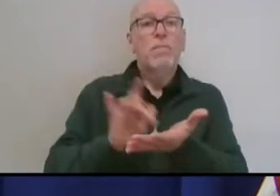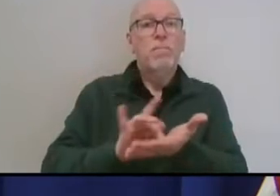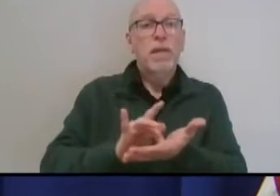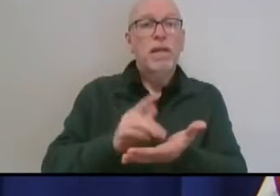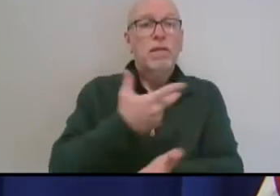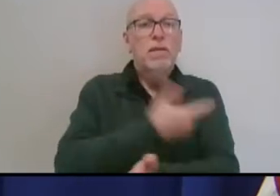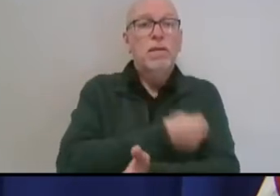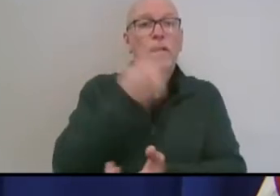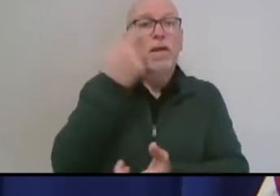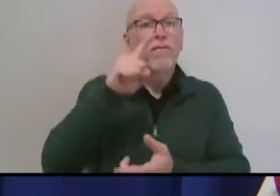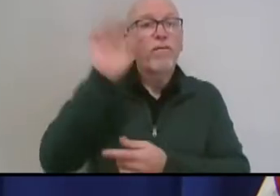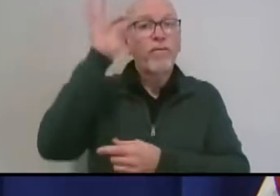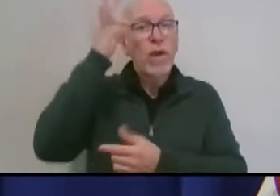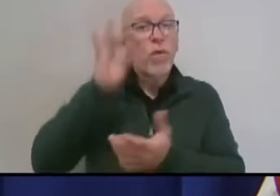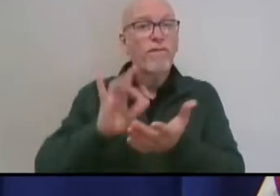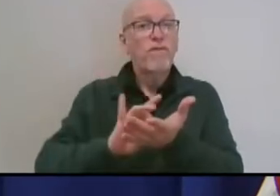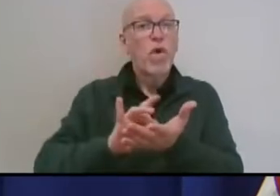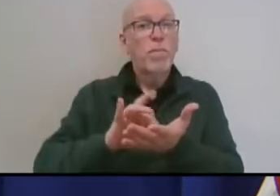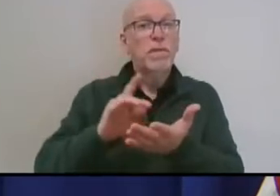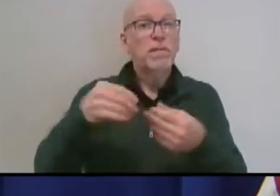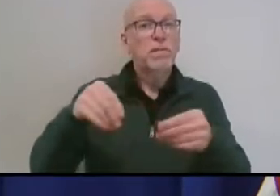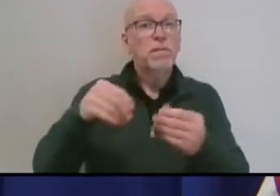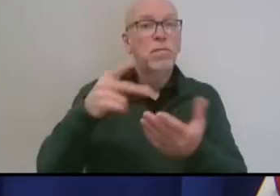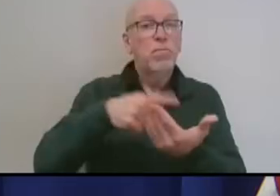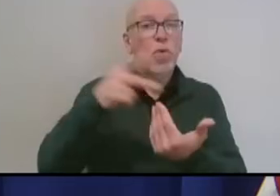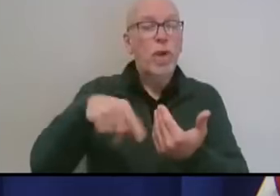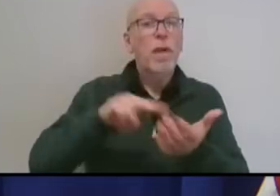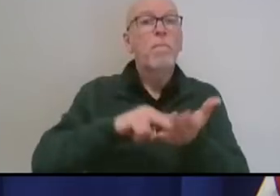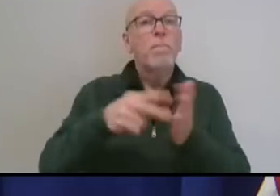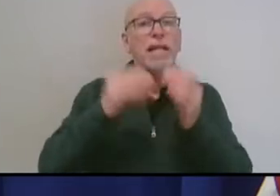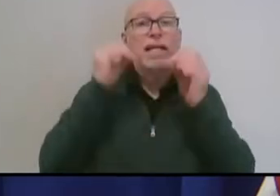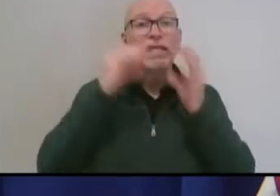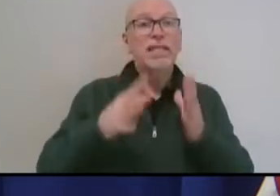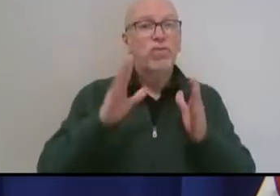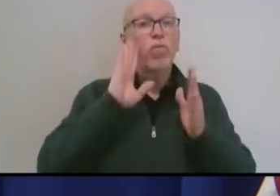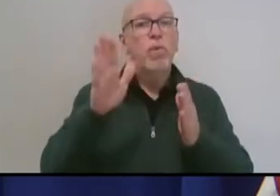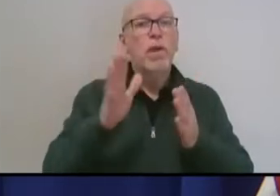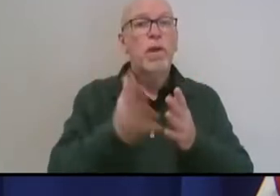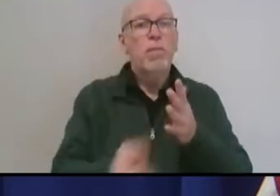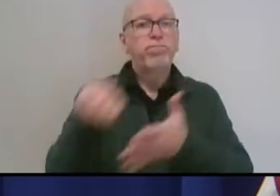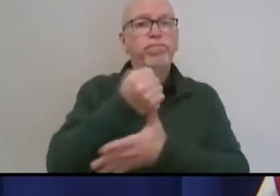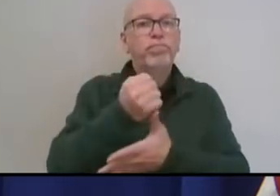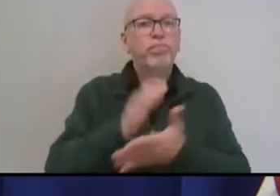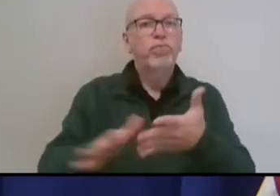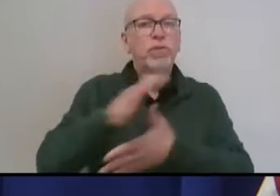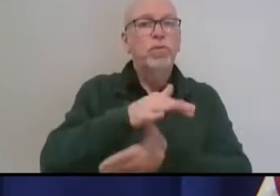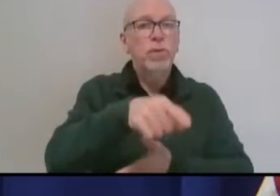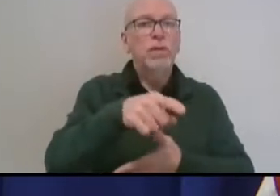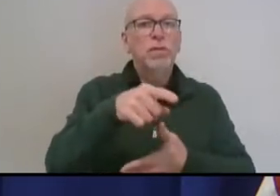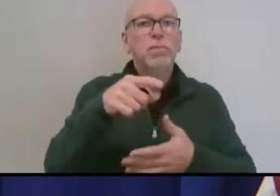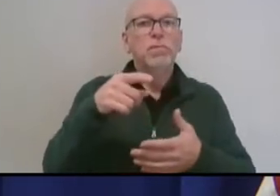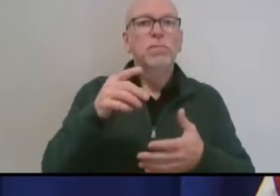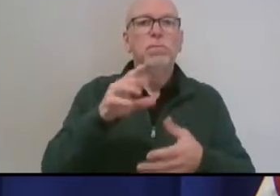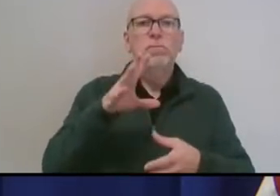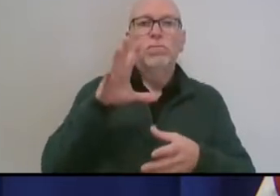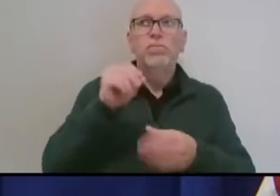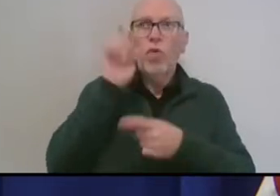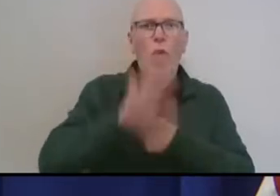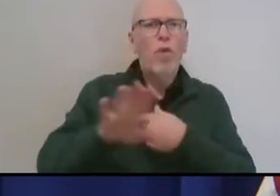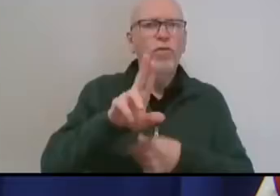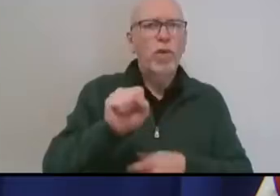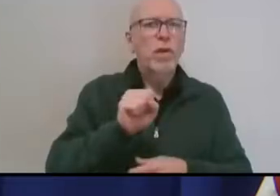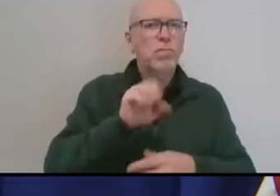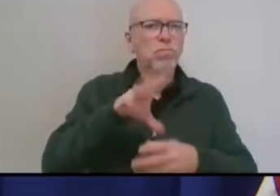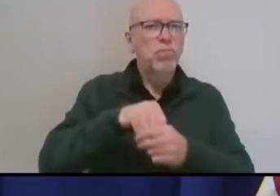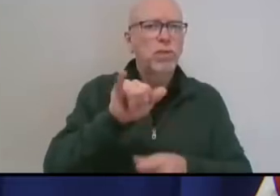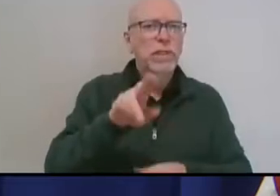pharmacy program for teachers to become prioritized across the country, obviously including here in the state of Indiana. So what that means to